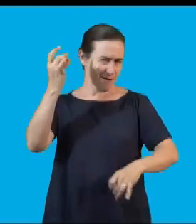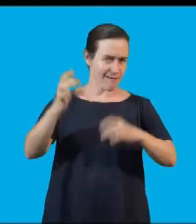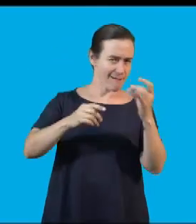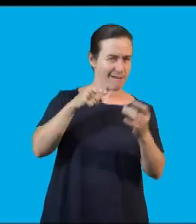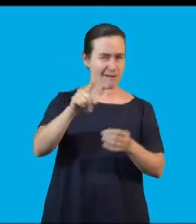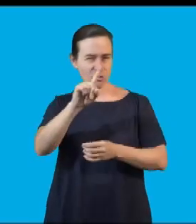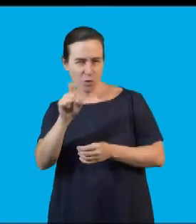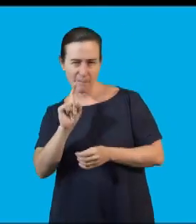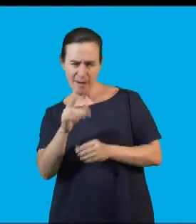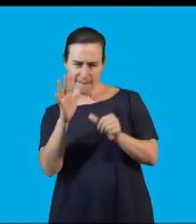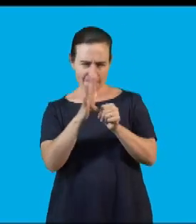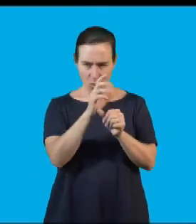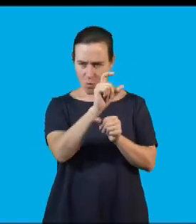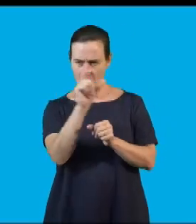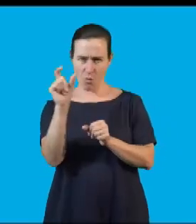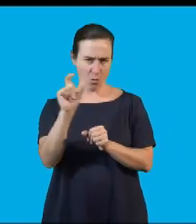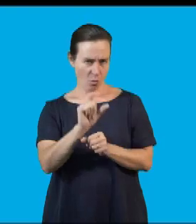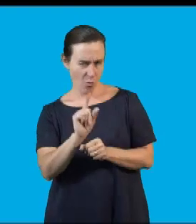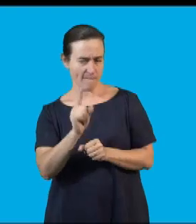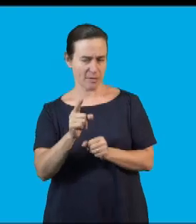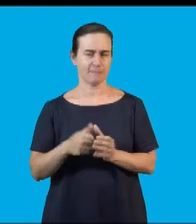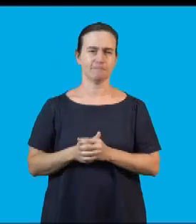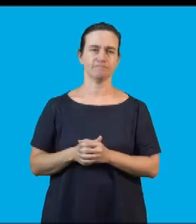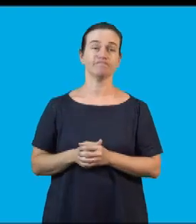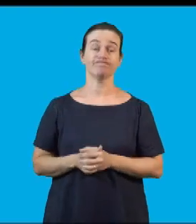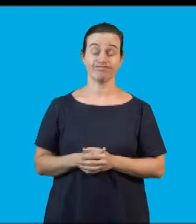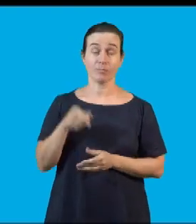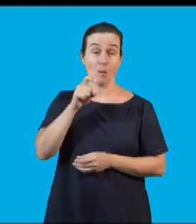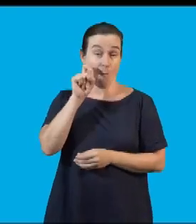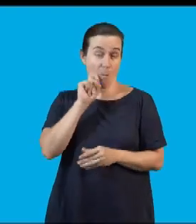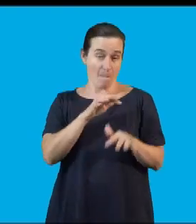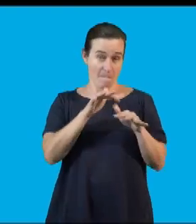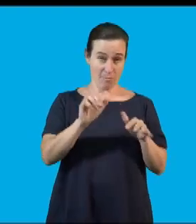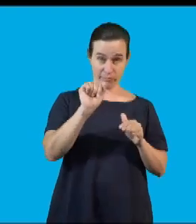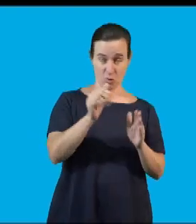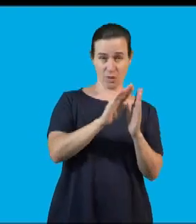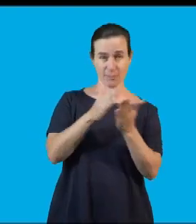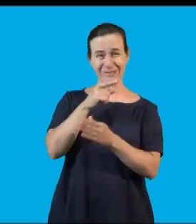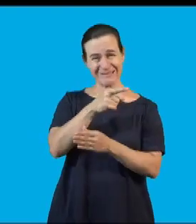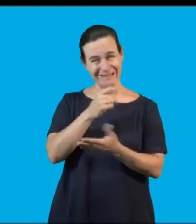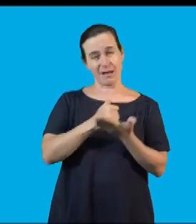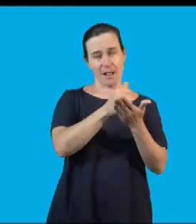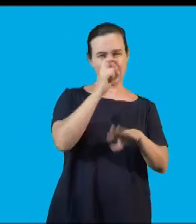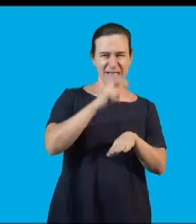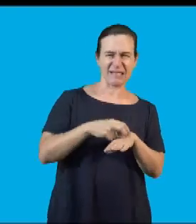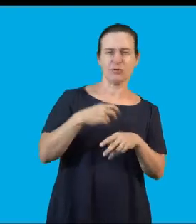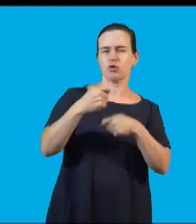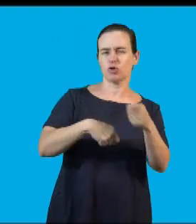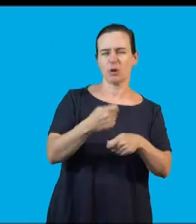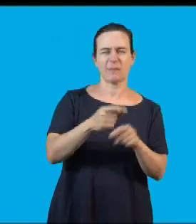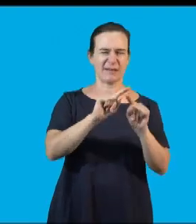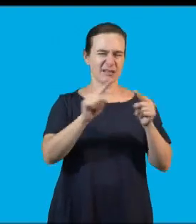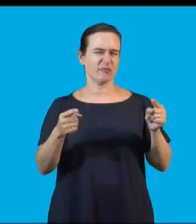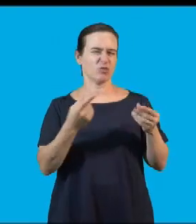key ideas while you're reading. The elderly in your community require assistance with shopping